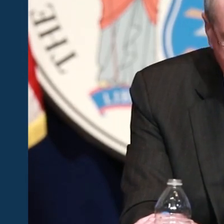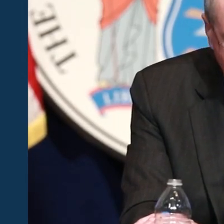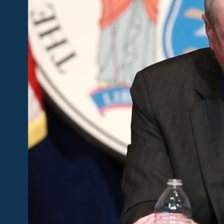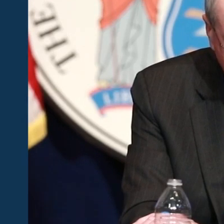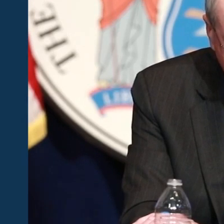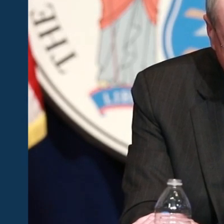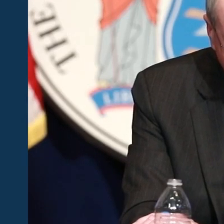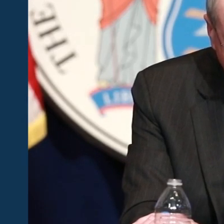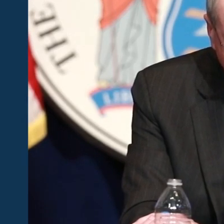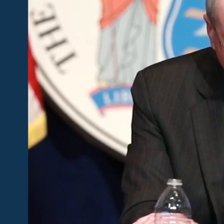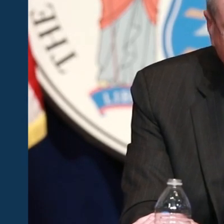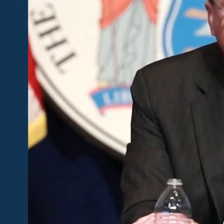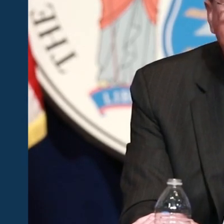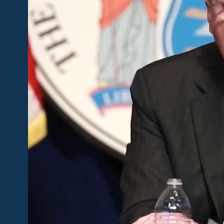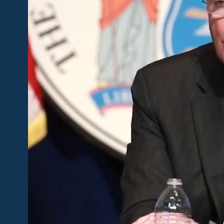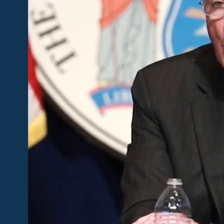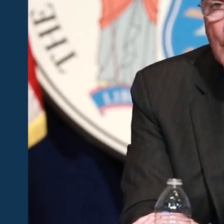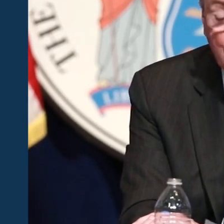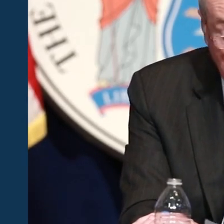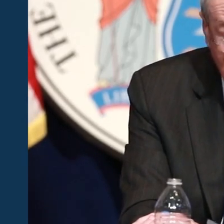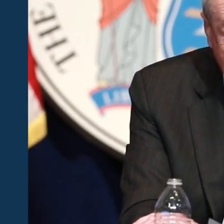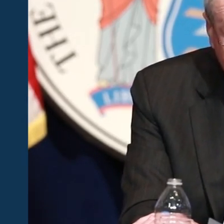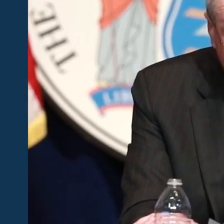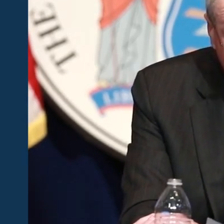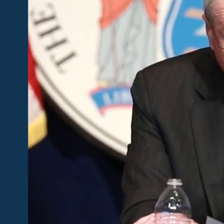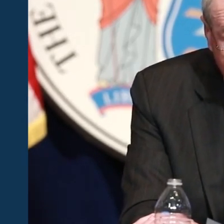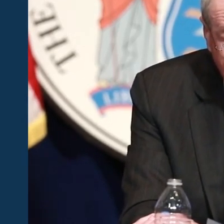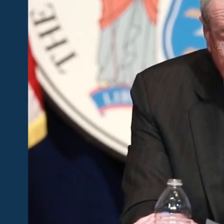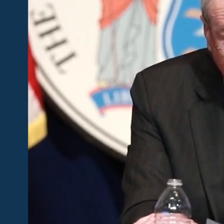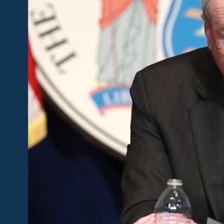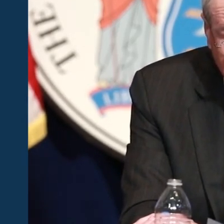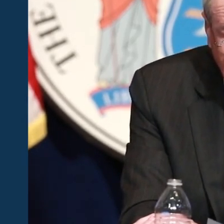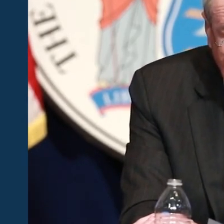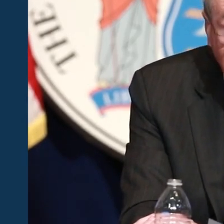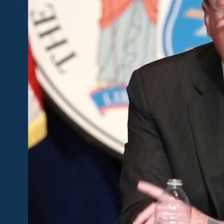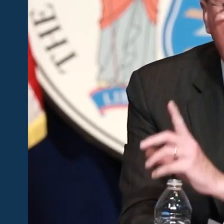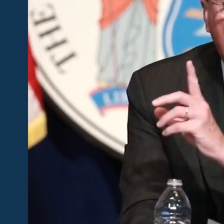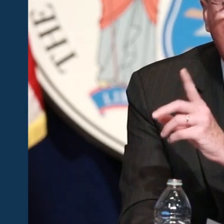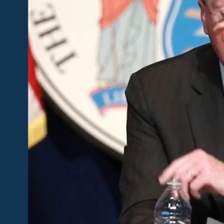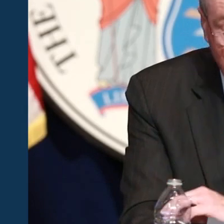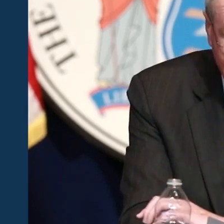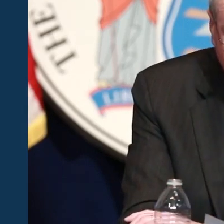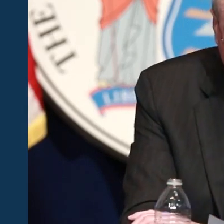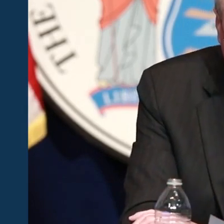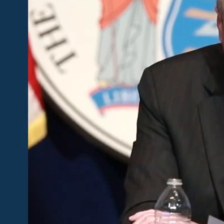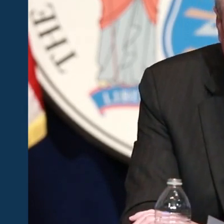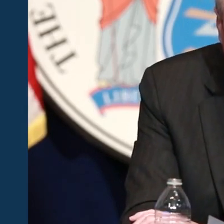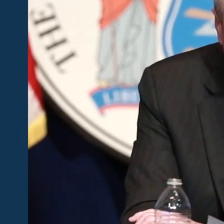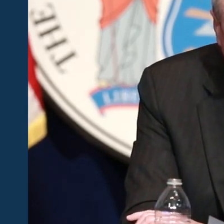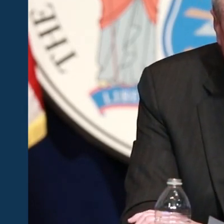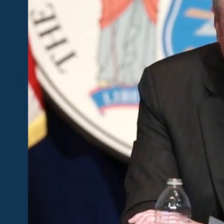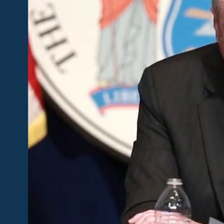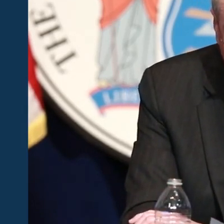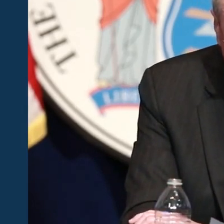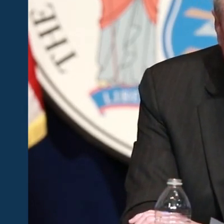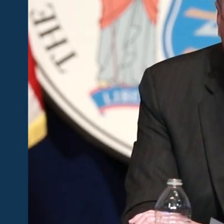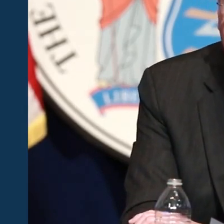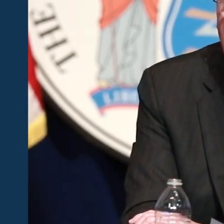Memorial Council. To her daughter Maud, with whom I had the honor of speaking earlier today, who, by the way, herself is following in her